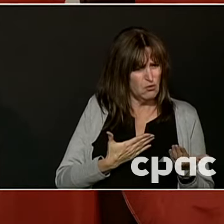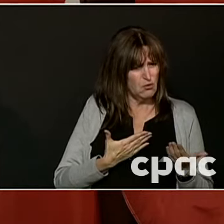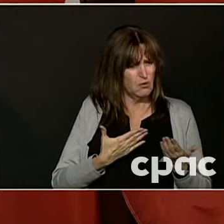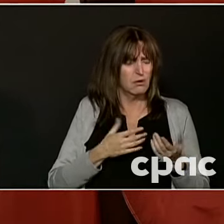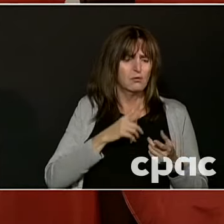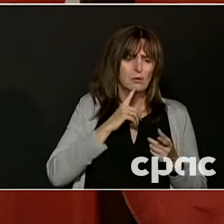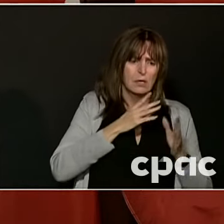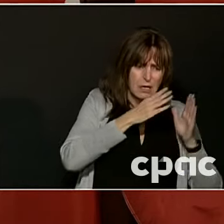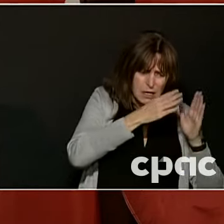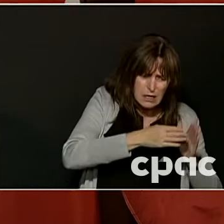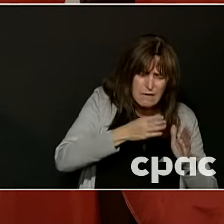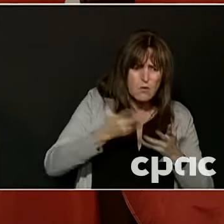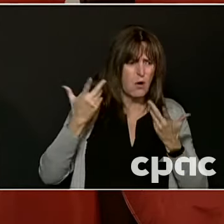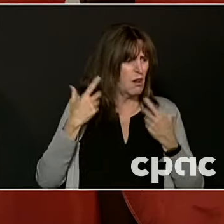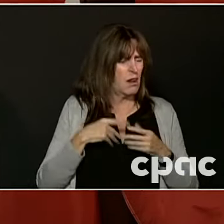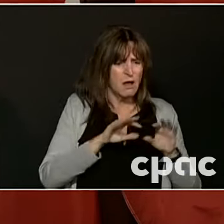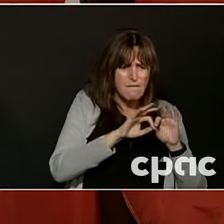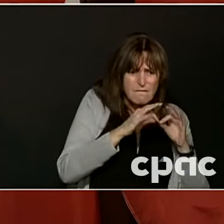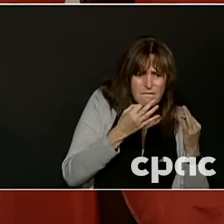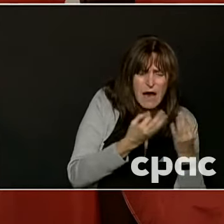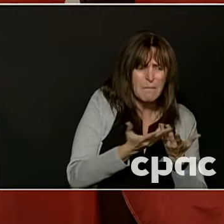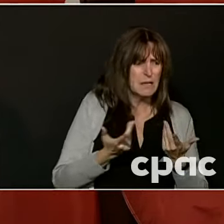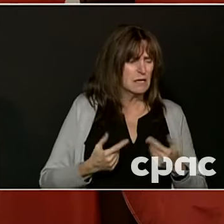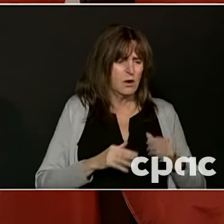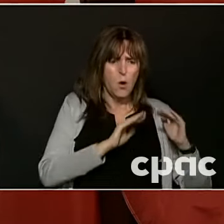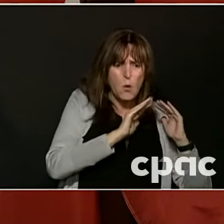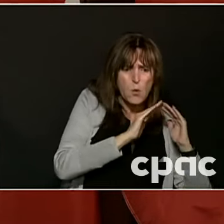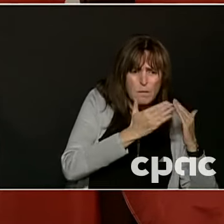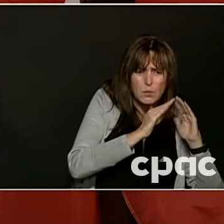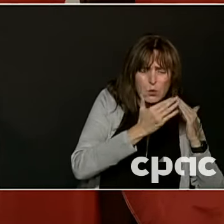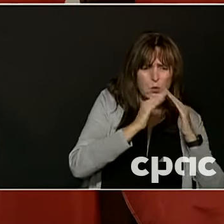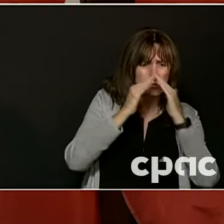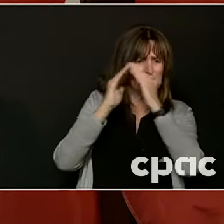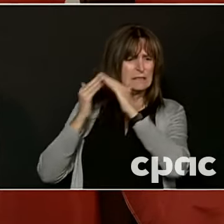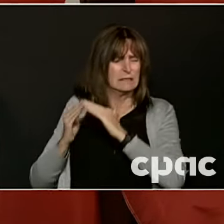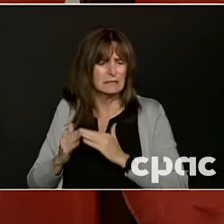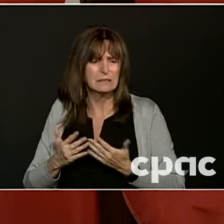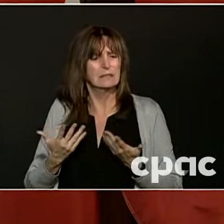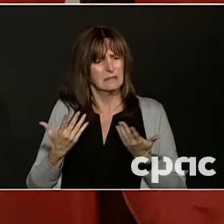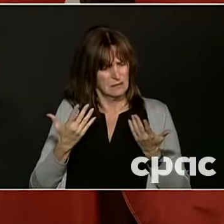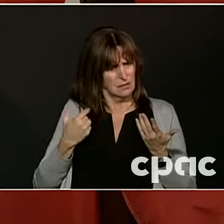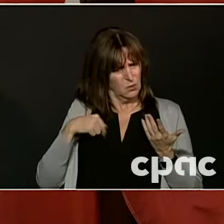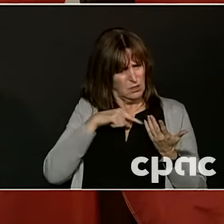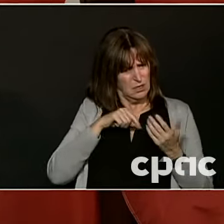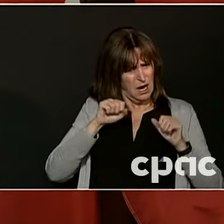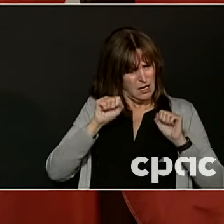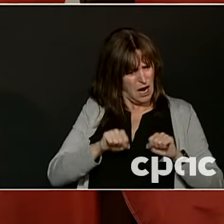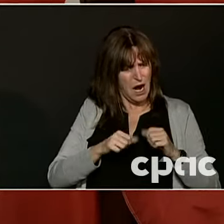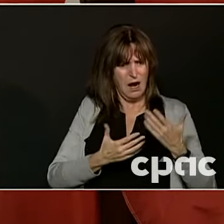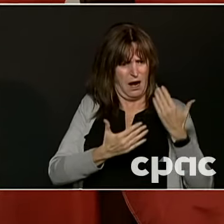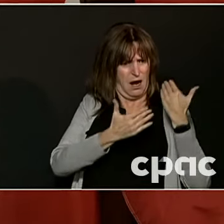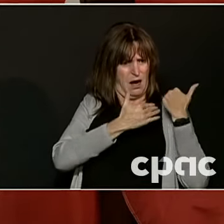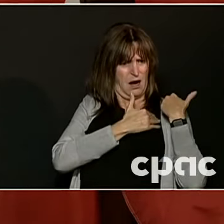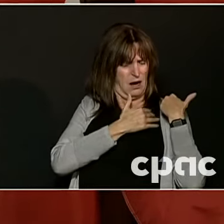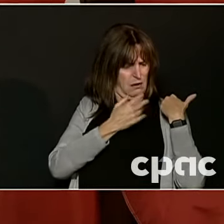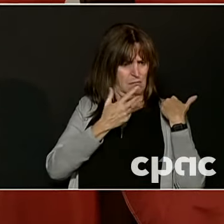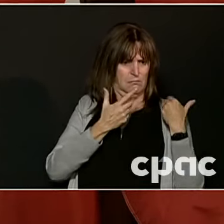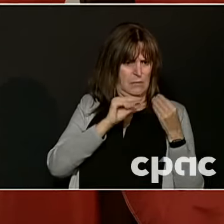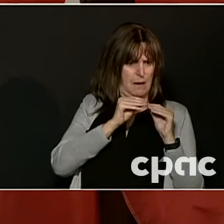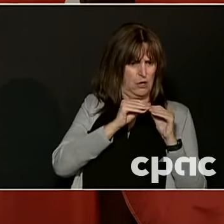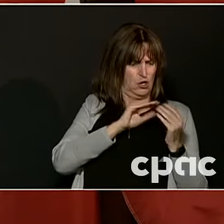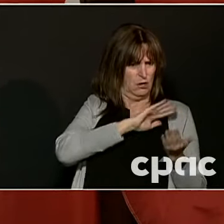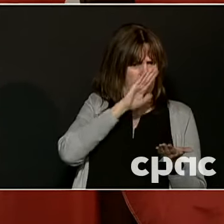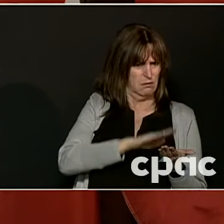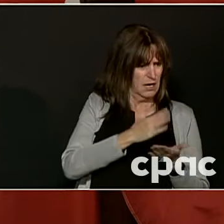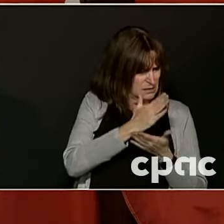a family? And what can we do as a community collectively to do our part to bring those numbers down? So there is the framework concept